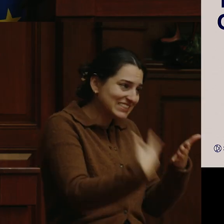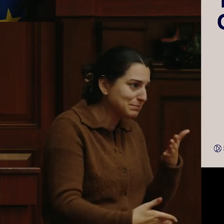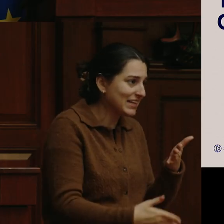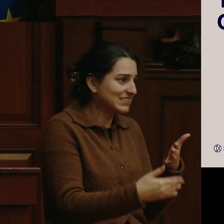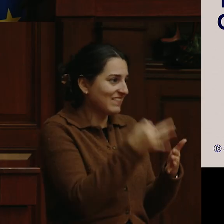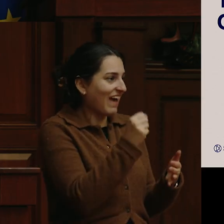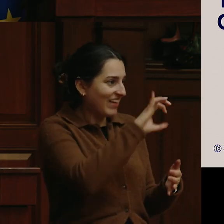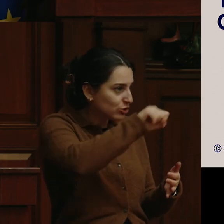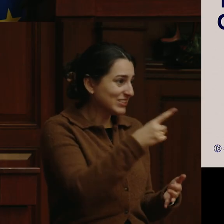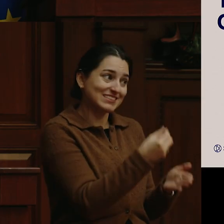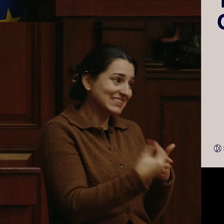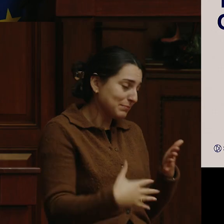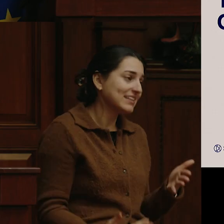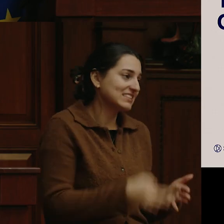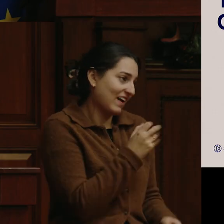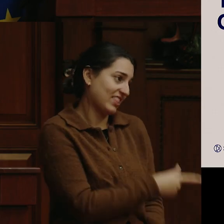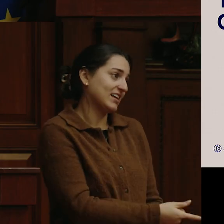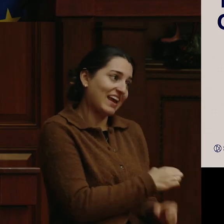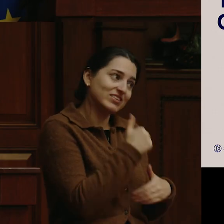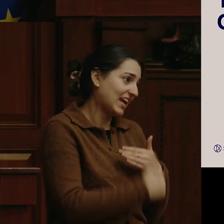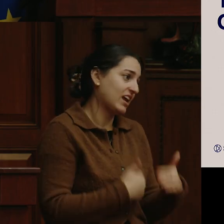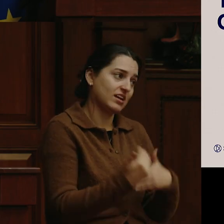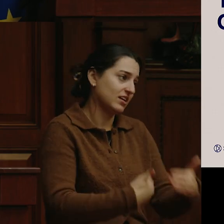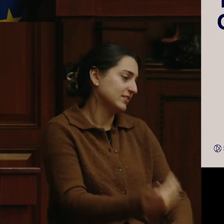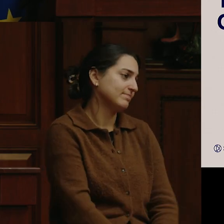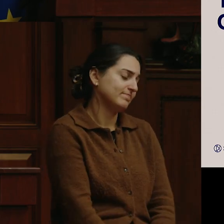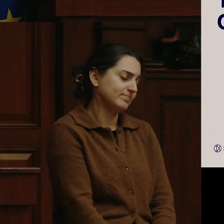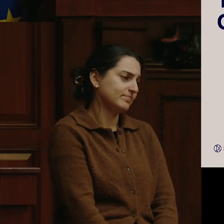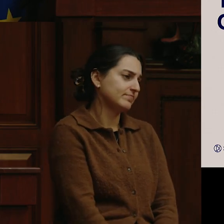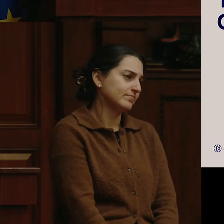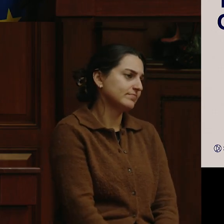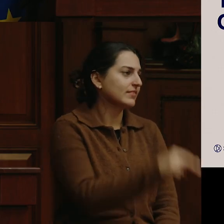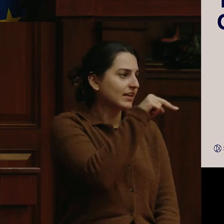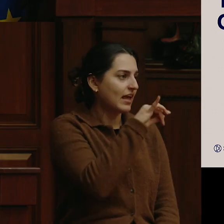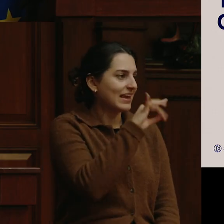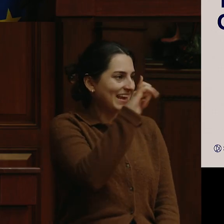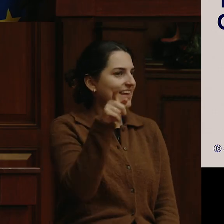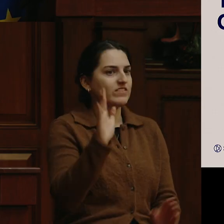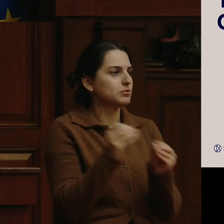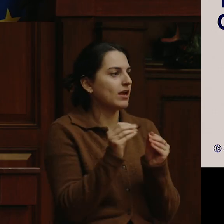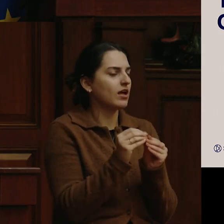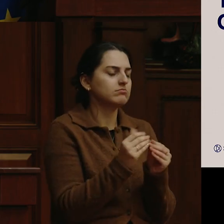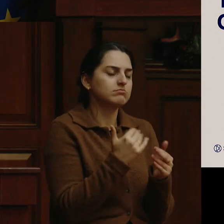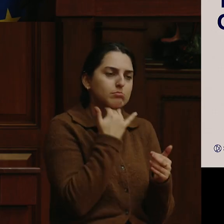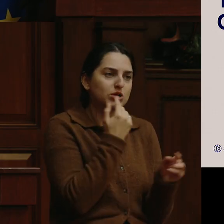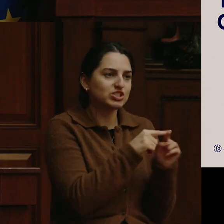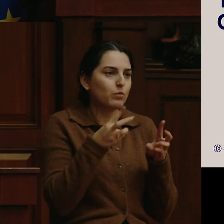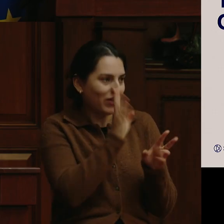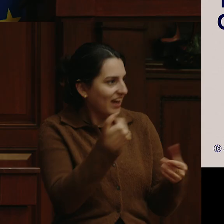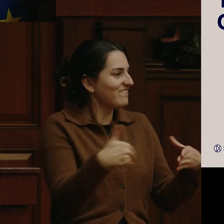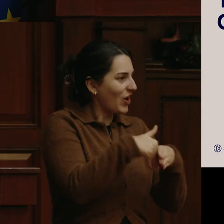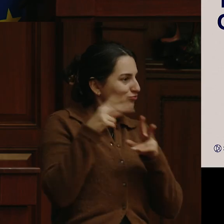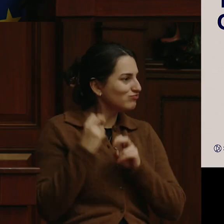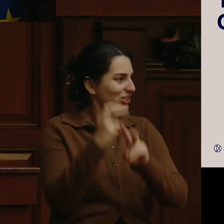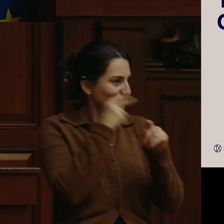by those who are living with Sjögren's every day. As Nikki mentioned, there's plenty of ways to get